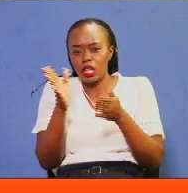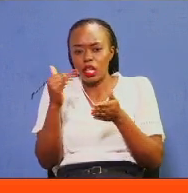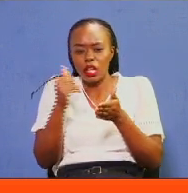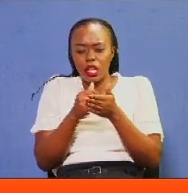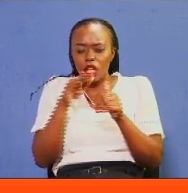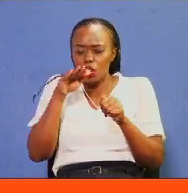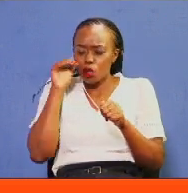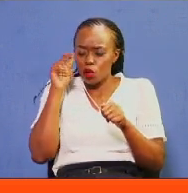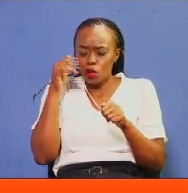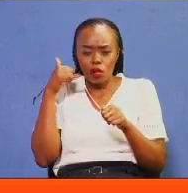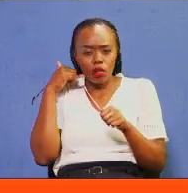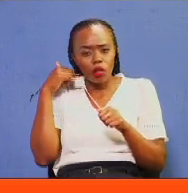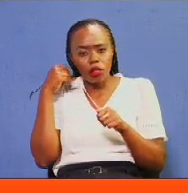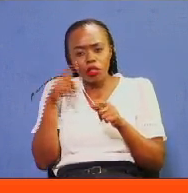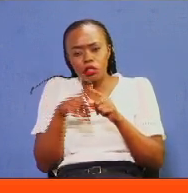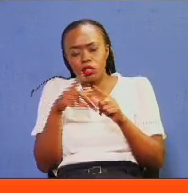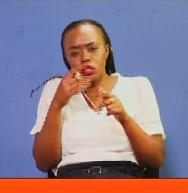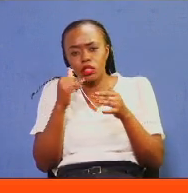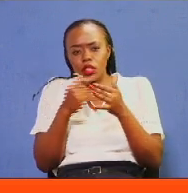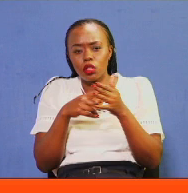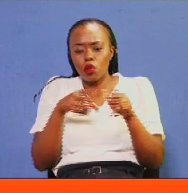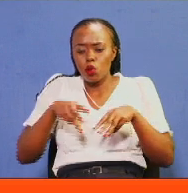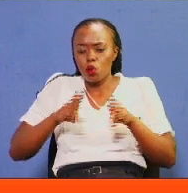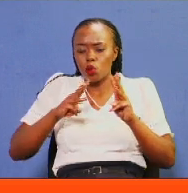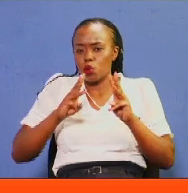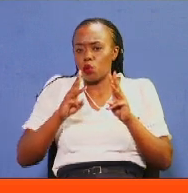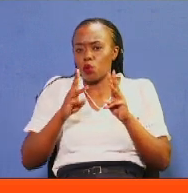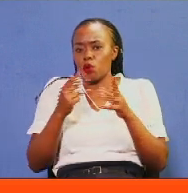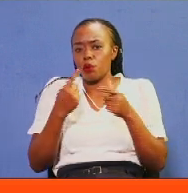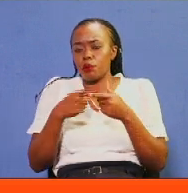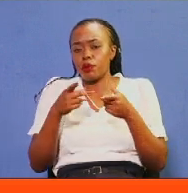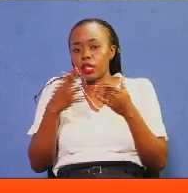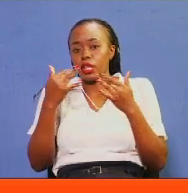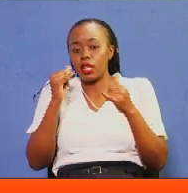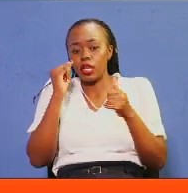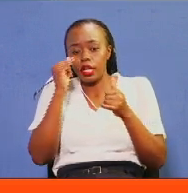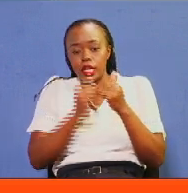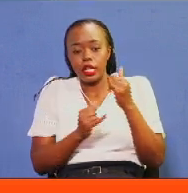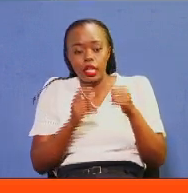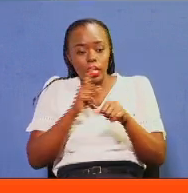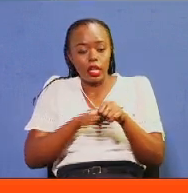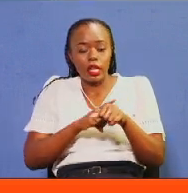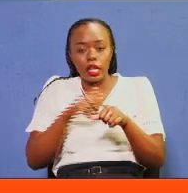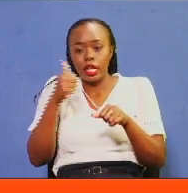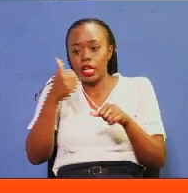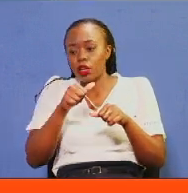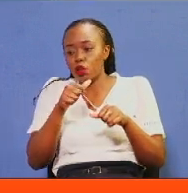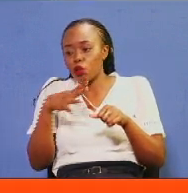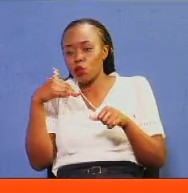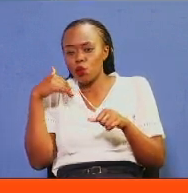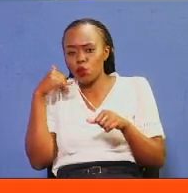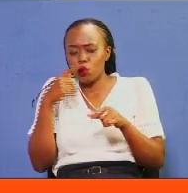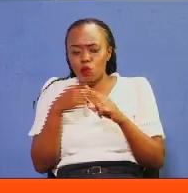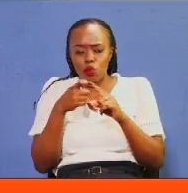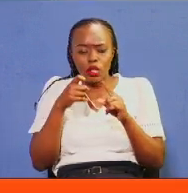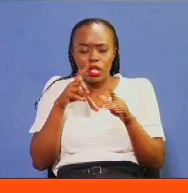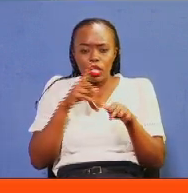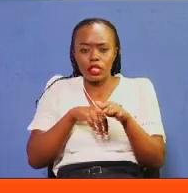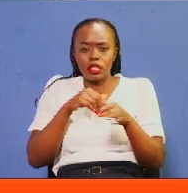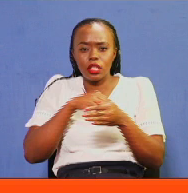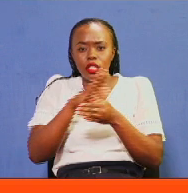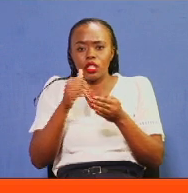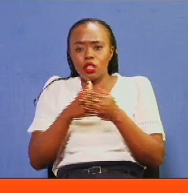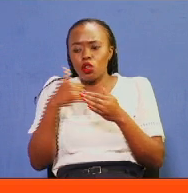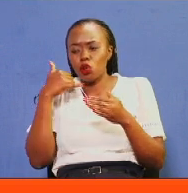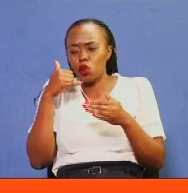members to inform her that he was on his way. But that was the last time anyone heard from him. Ever since, all his phone